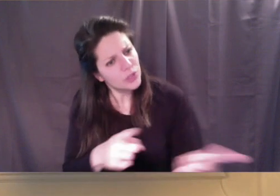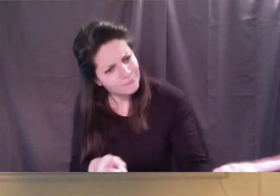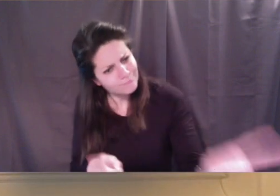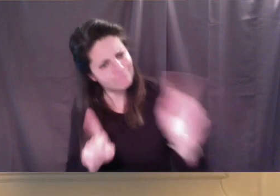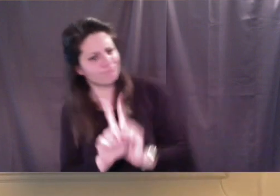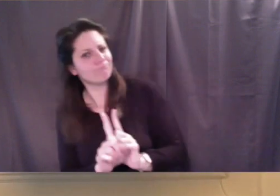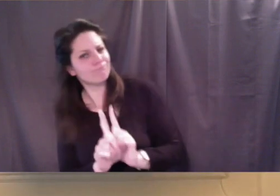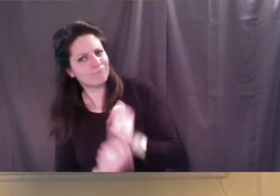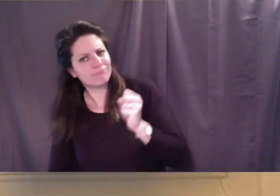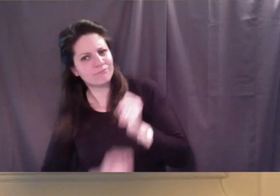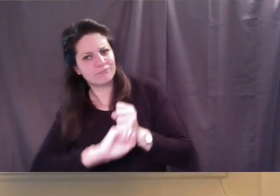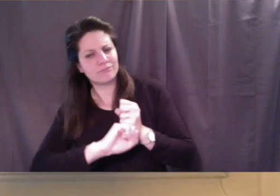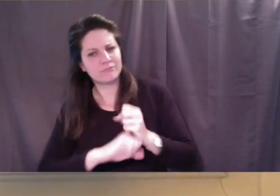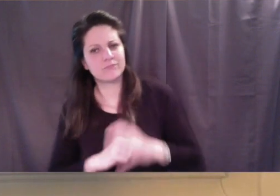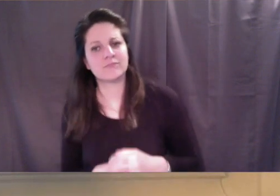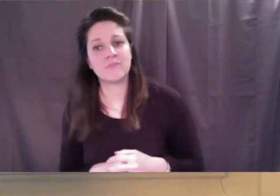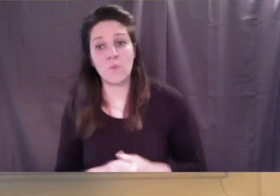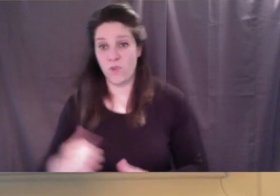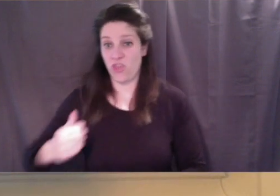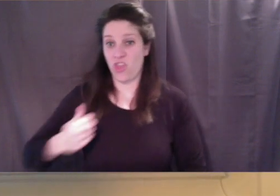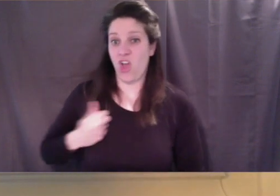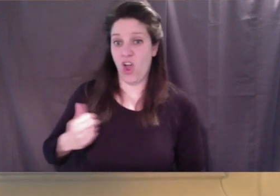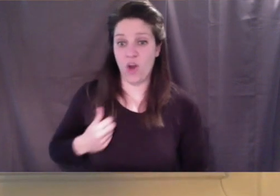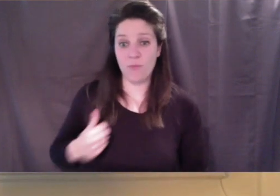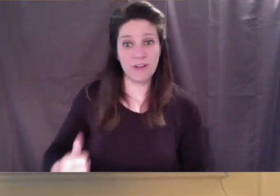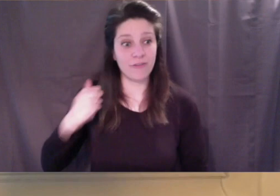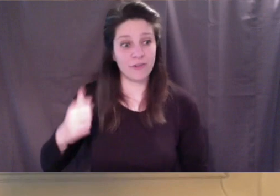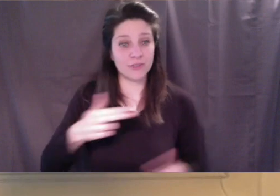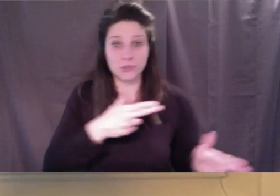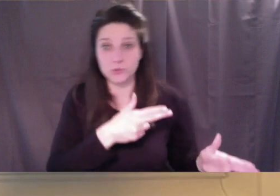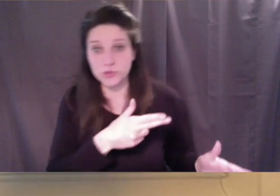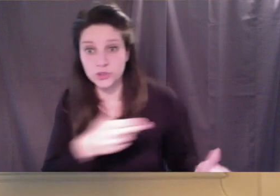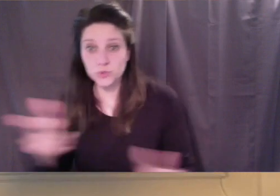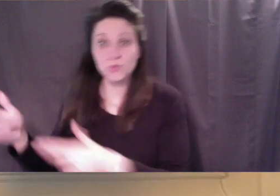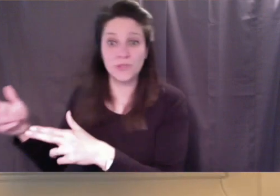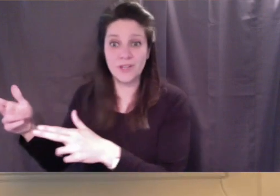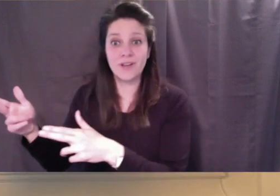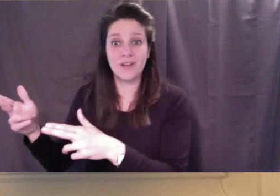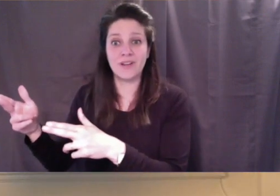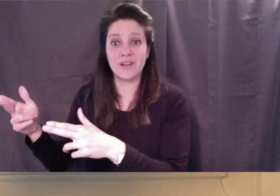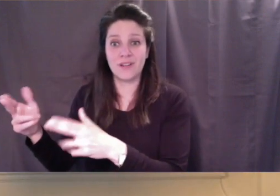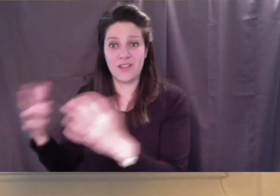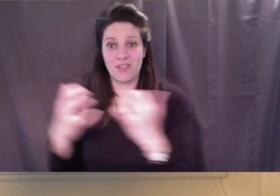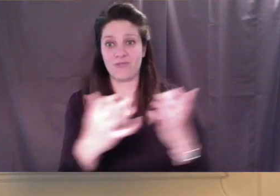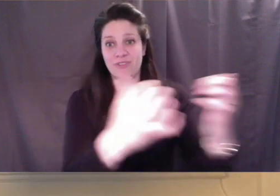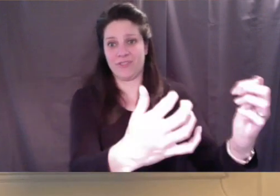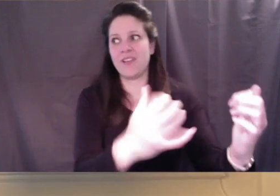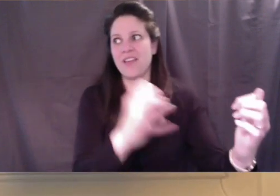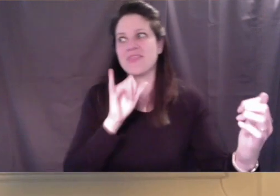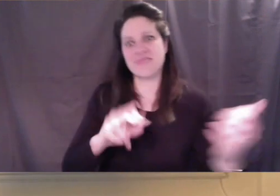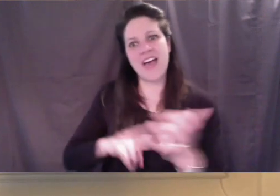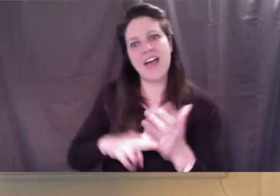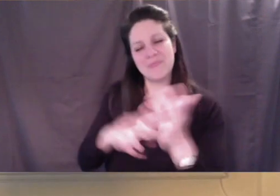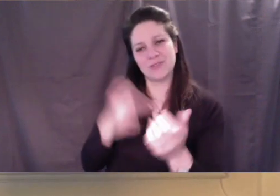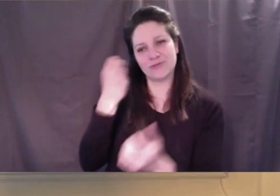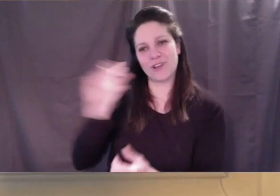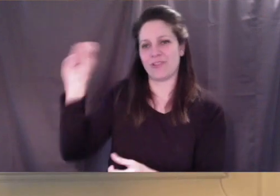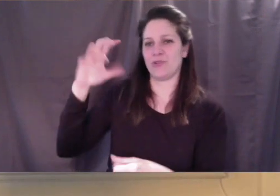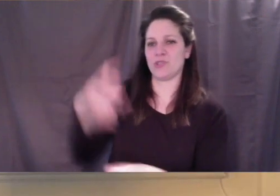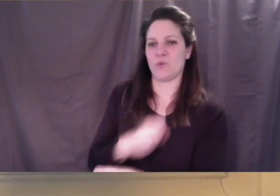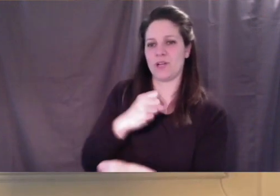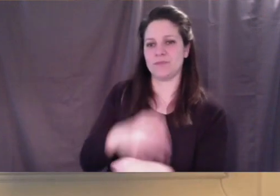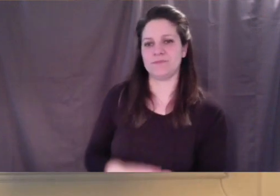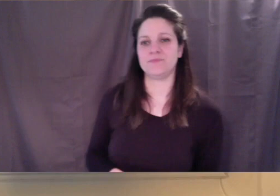the police that they should be on your side. When the army refuses to shoot into a crowd of protesters, the revolution